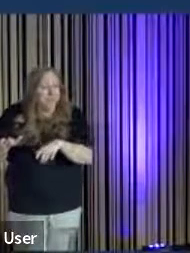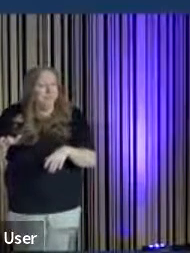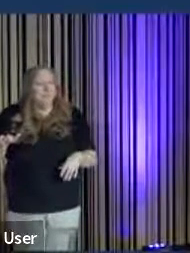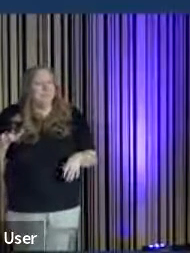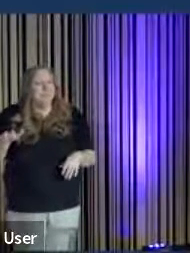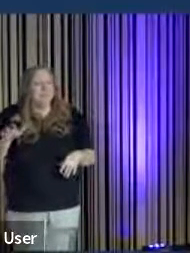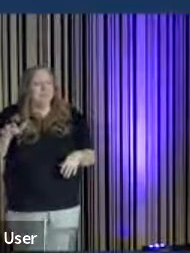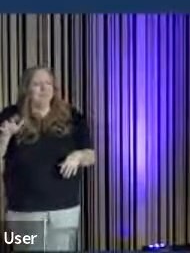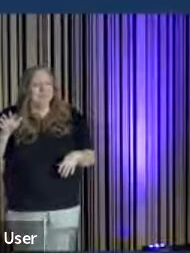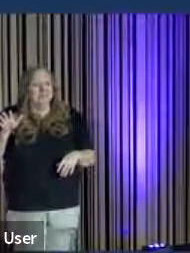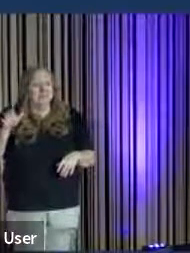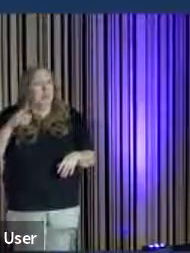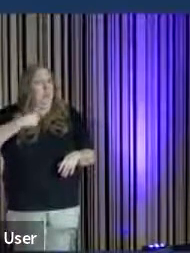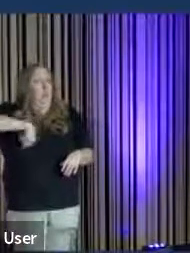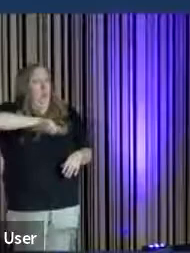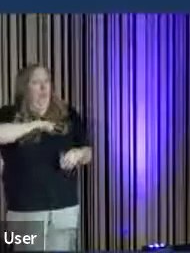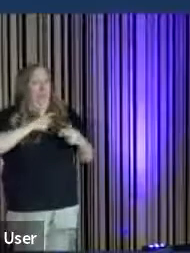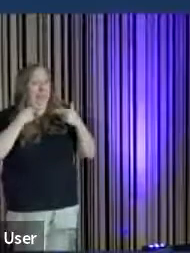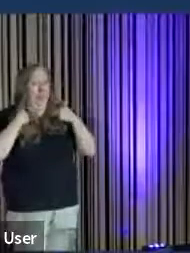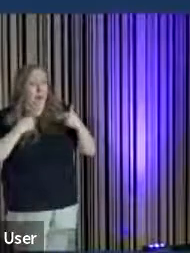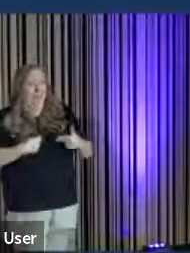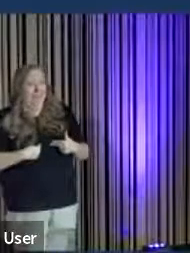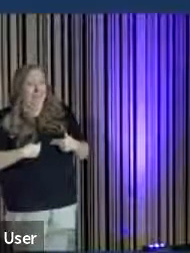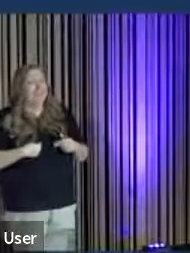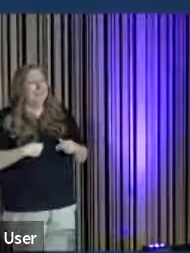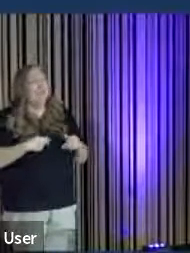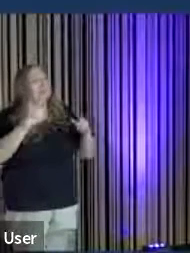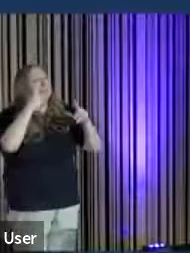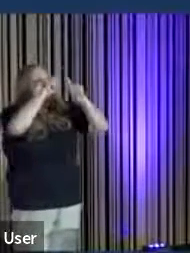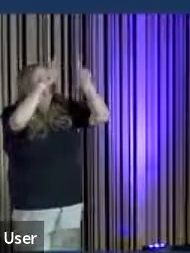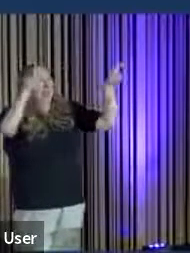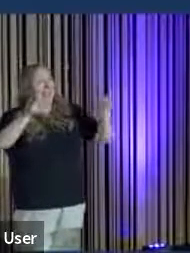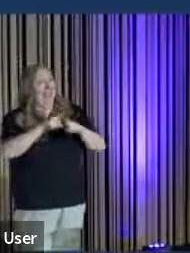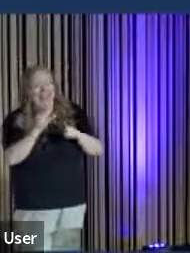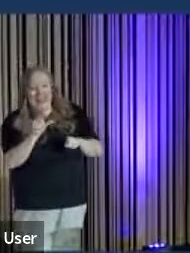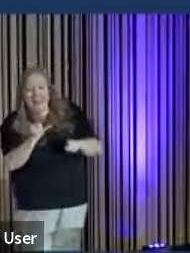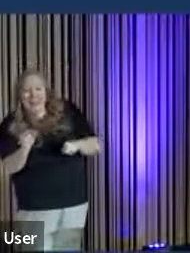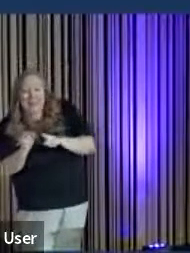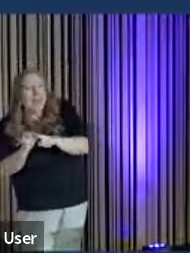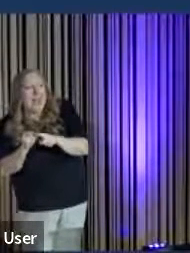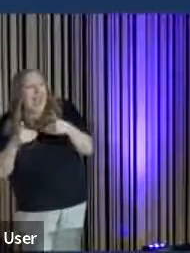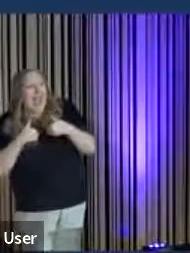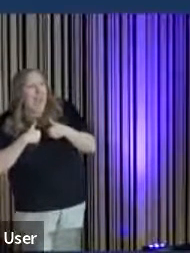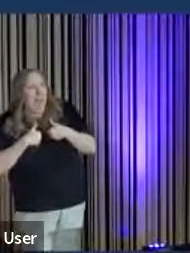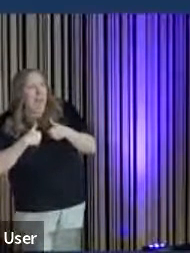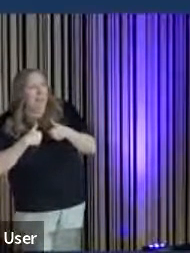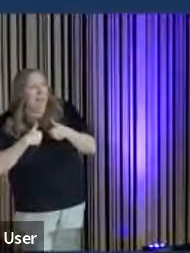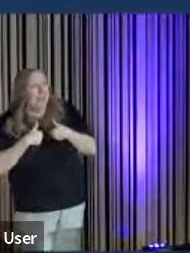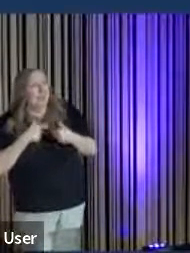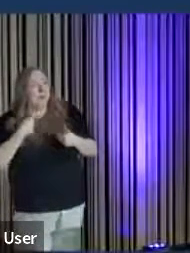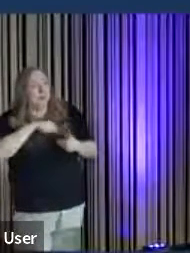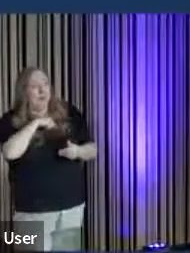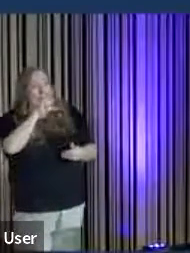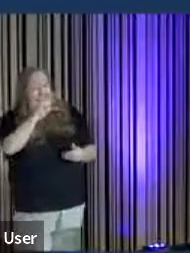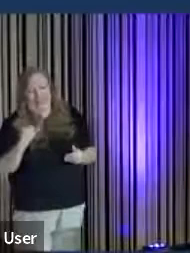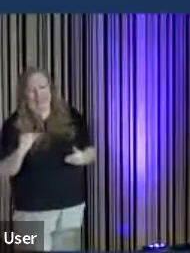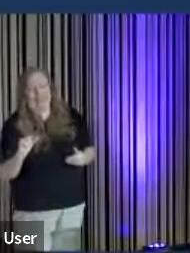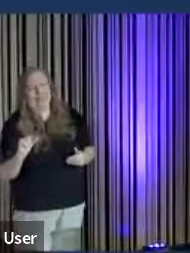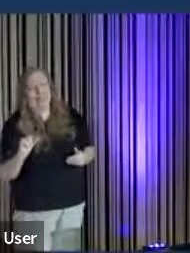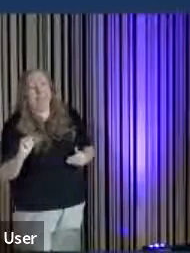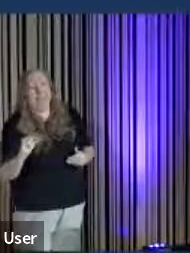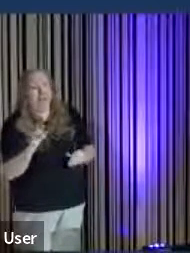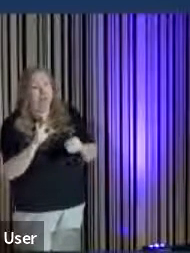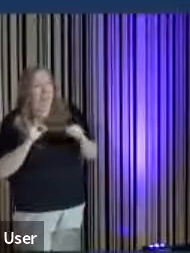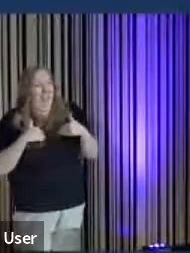in the bottom corner within animals. You can see that we're not particularly significant on with respect to the plants. So in a